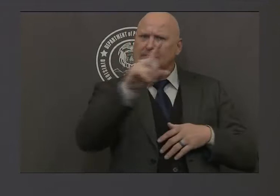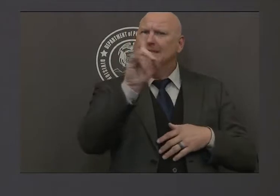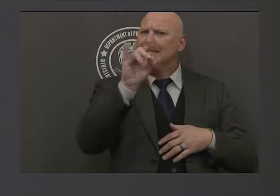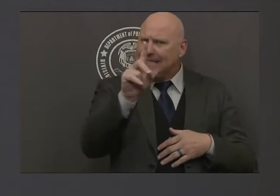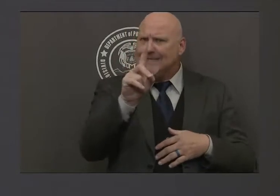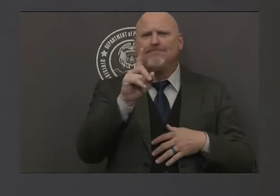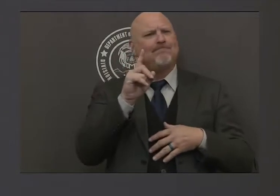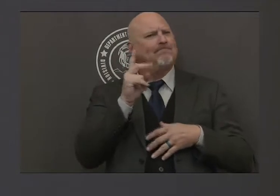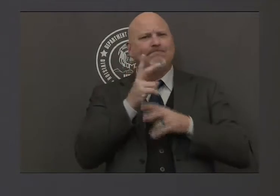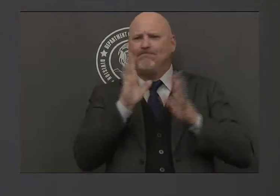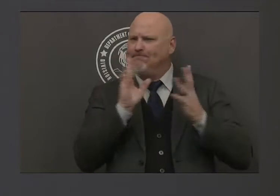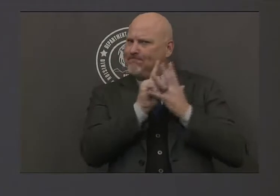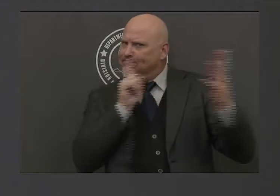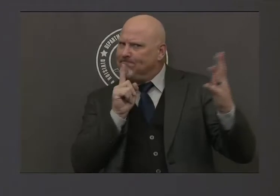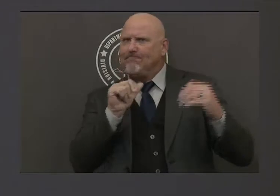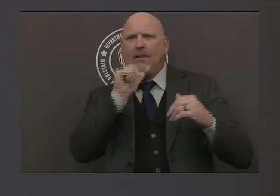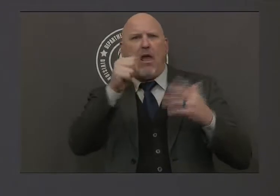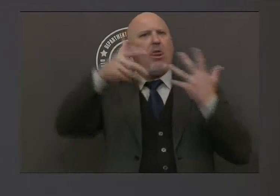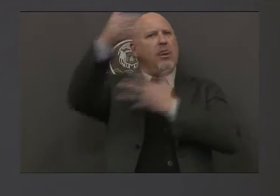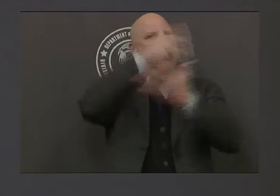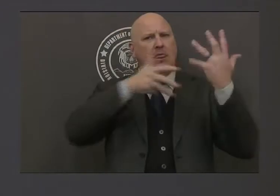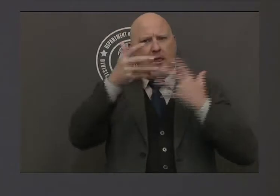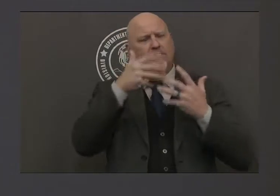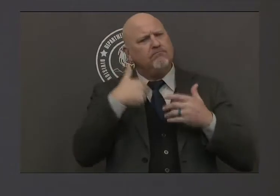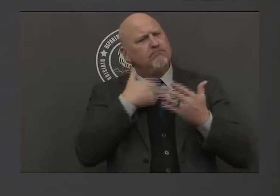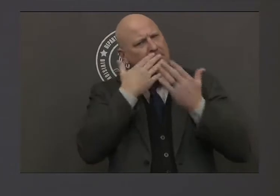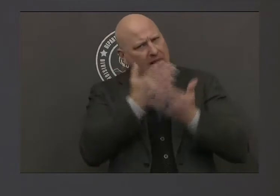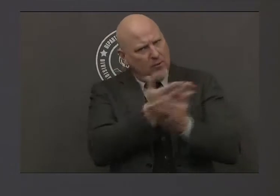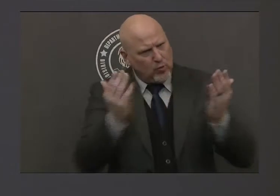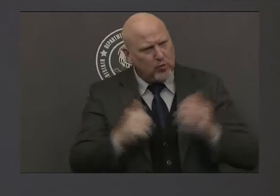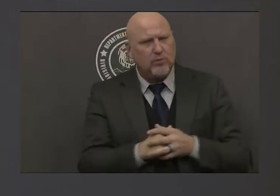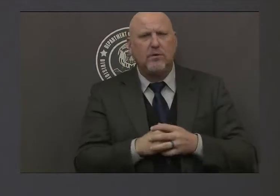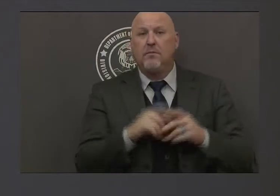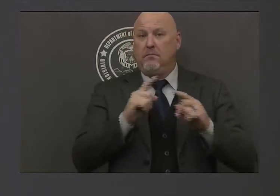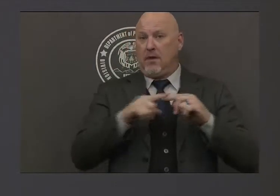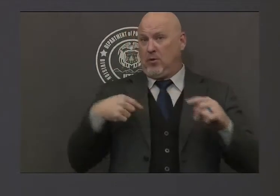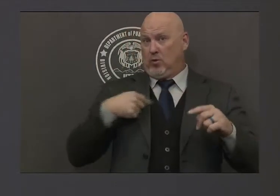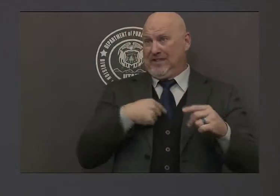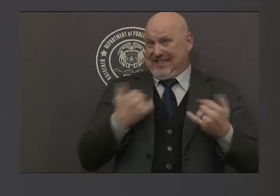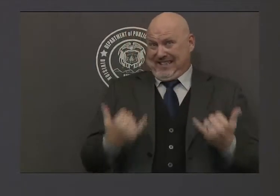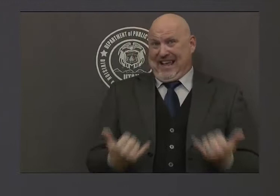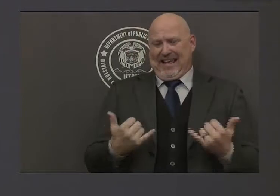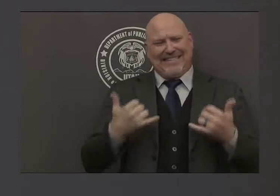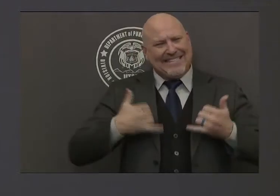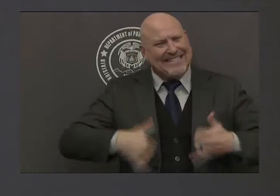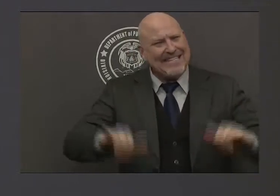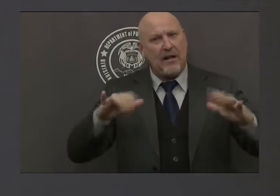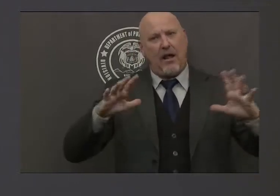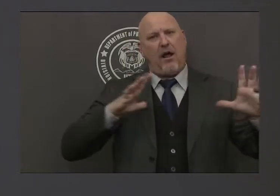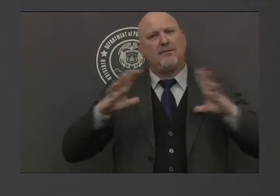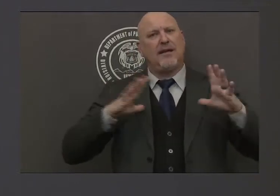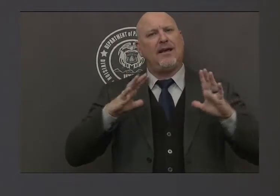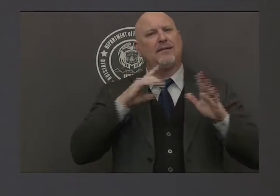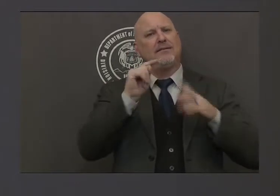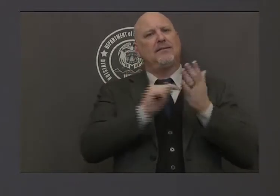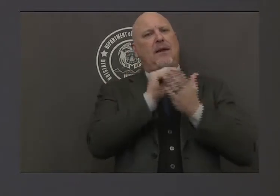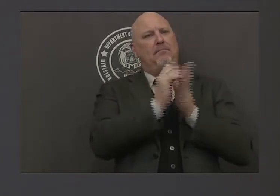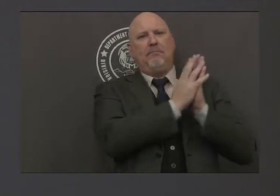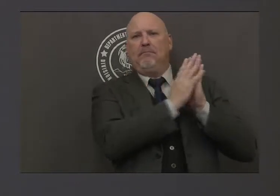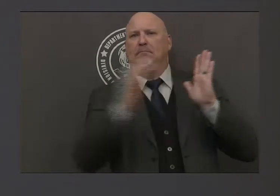still in the middle of the holiday season. We traditionally have a lot of family gatherings and get together friends